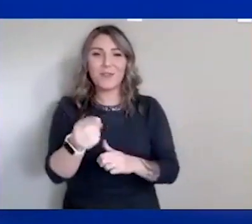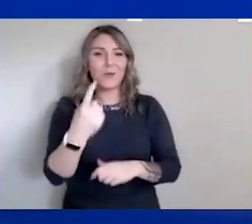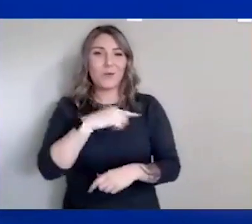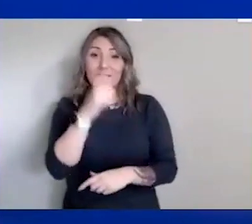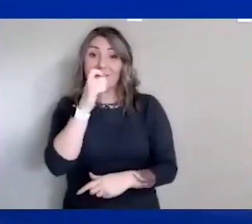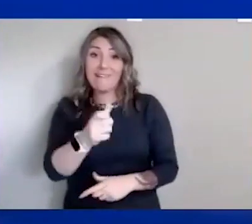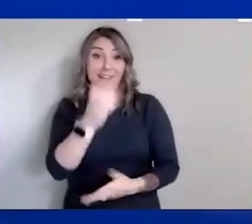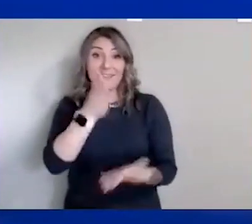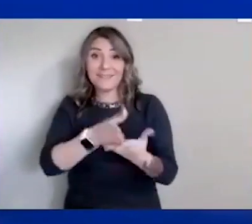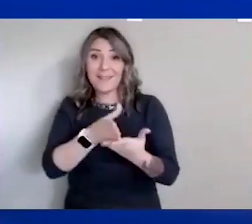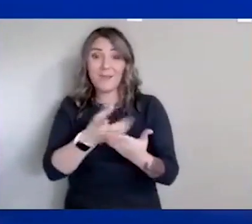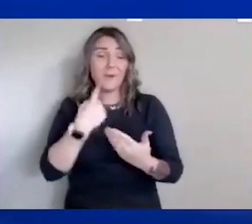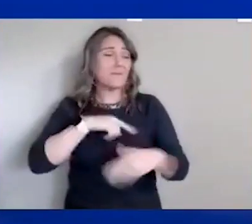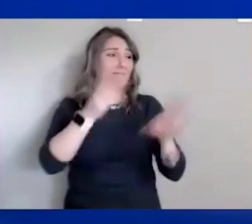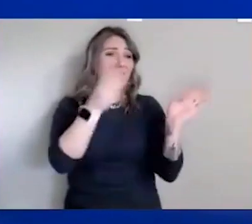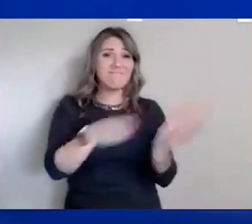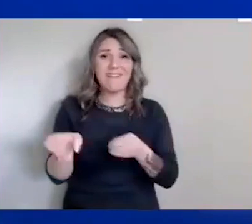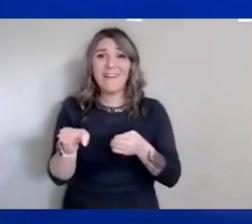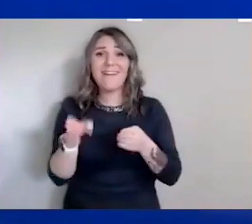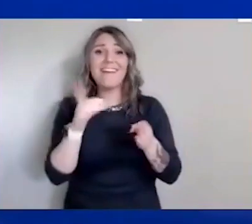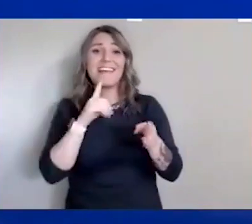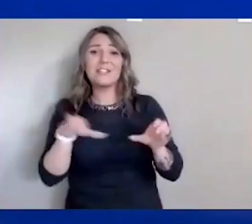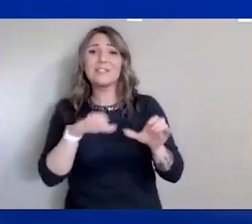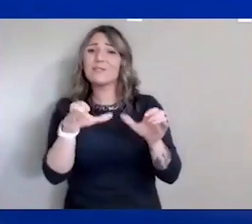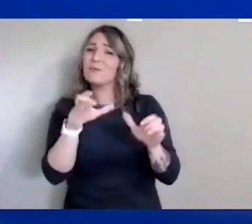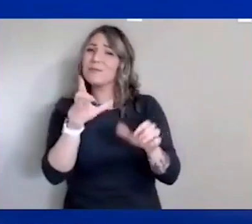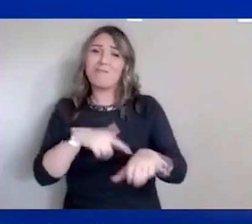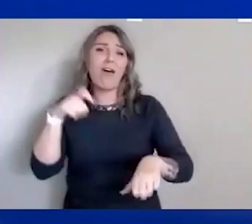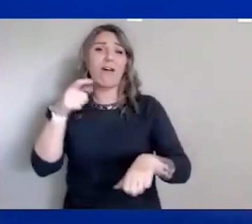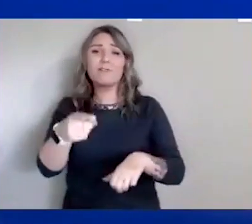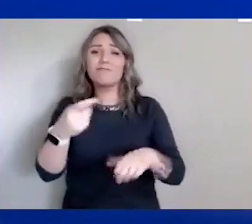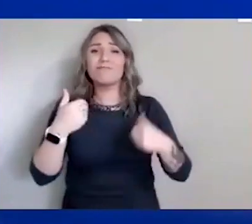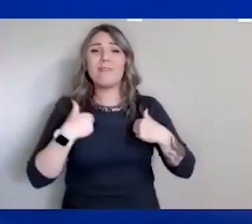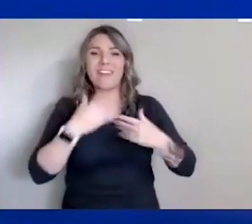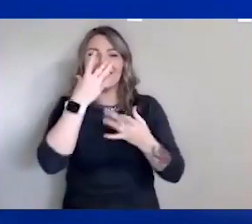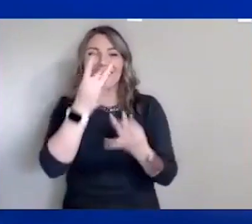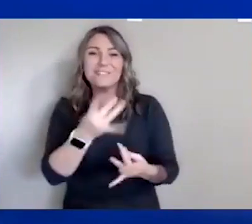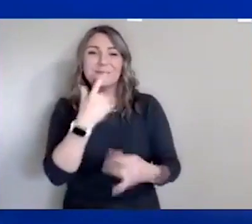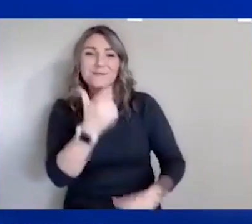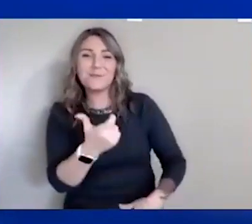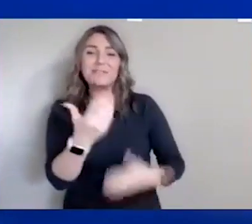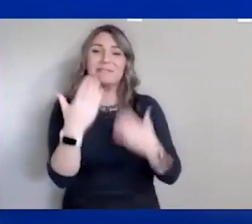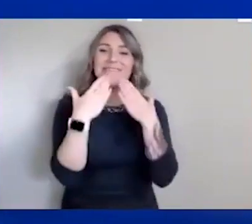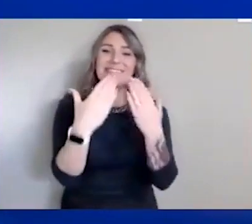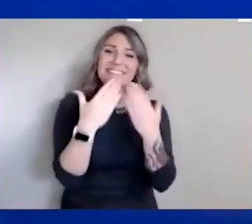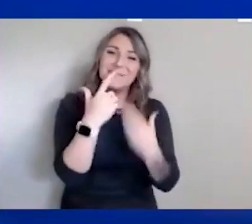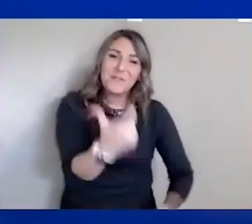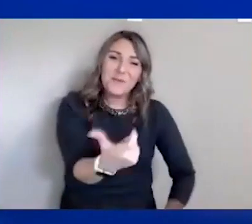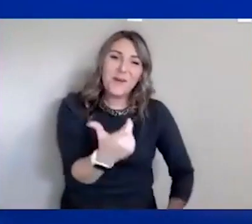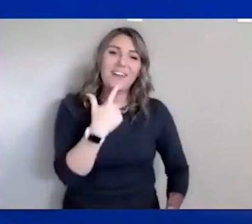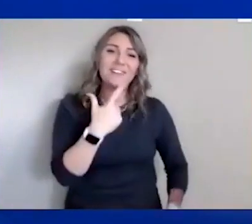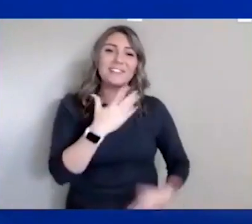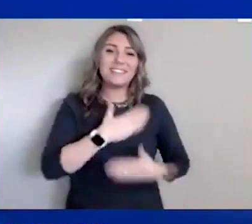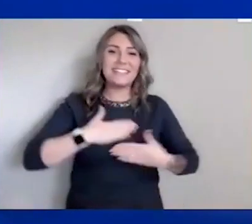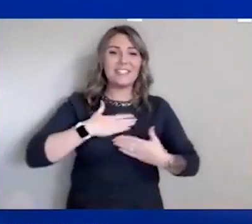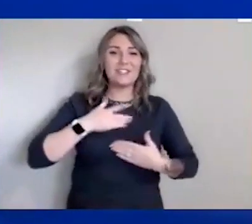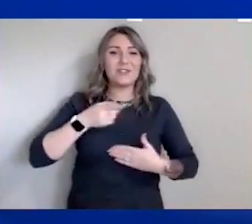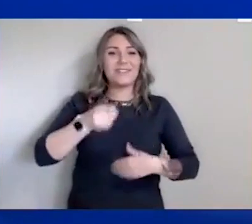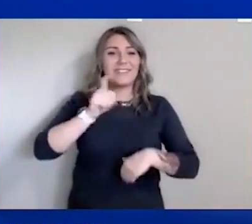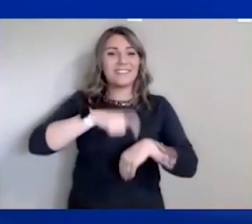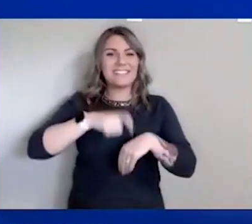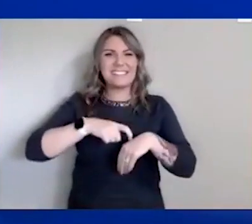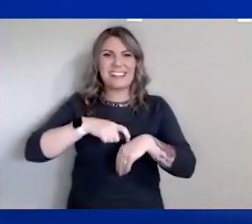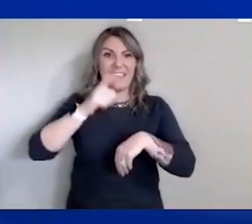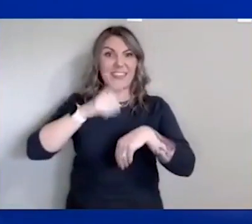We plan to keep doing this update for as long as you have the interest. Thank you for watching. Enjoy this time lapse of what we